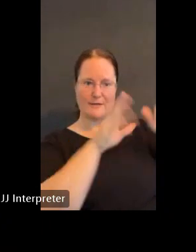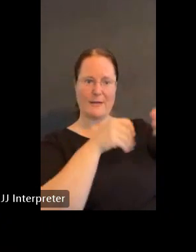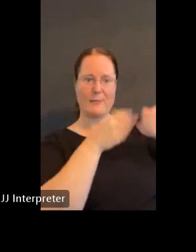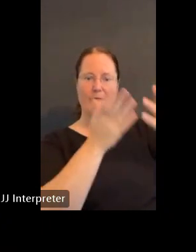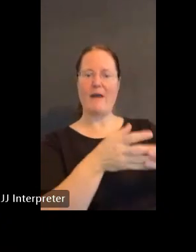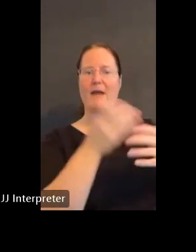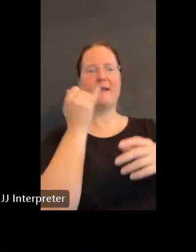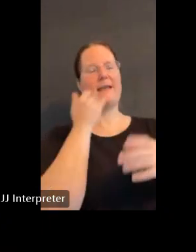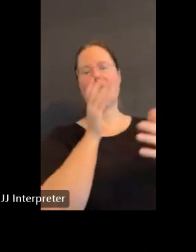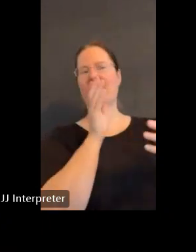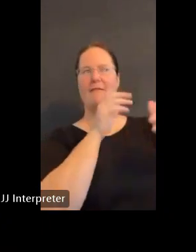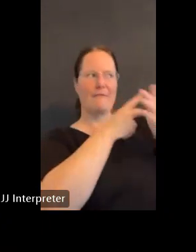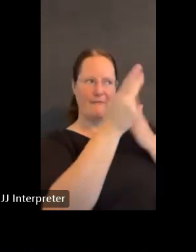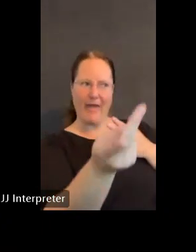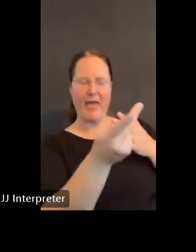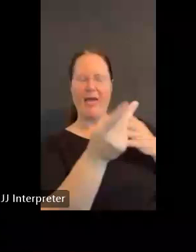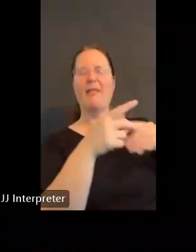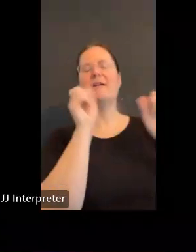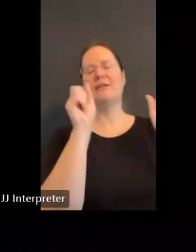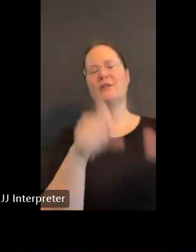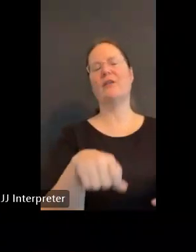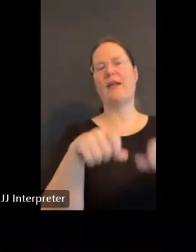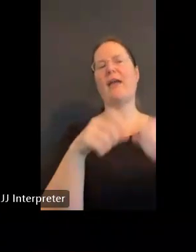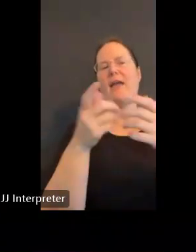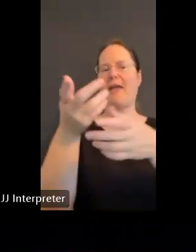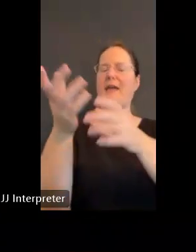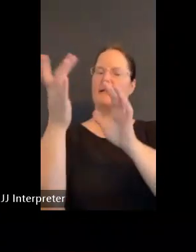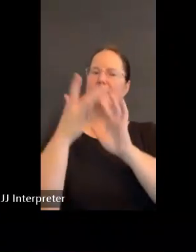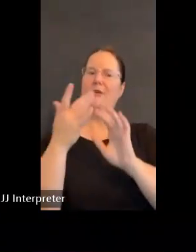agency. We have a fair housing line, and that's